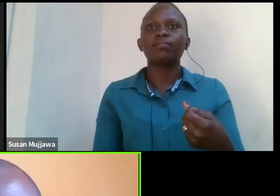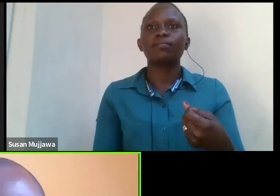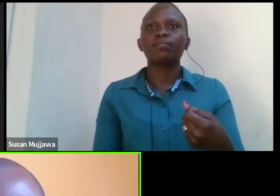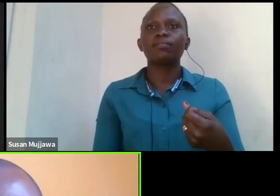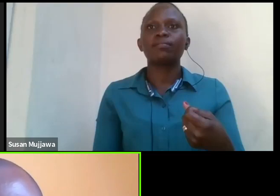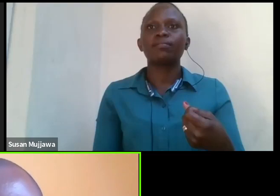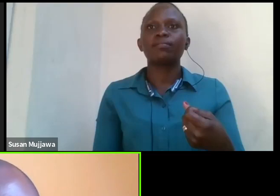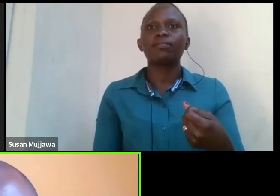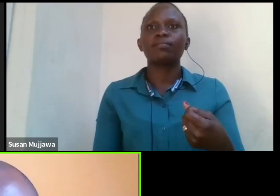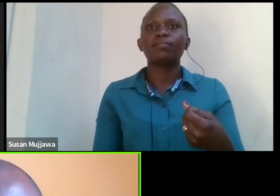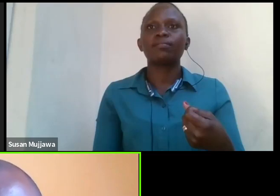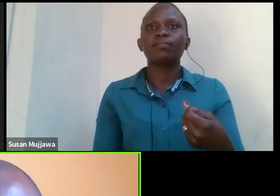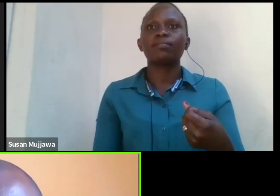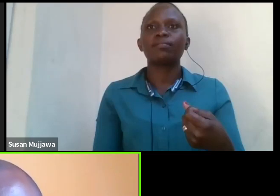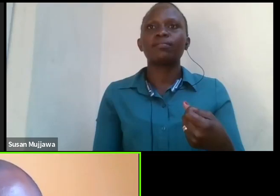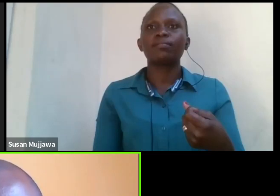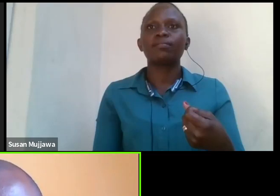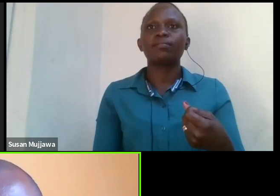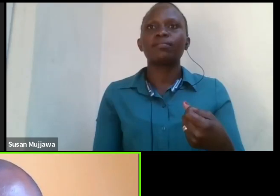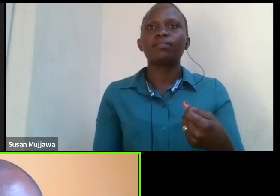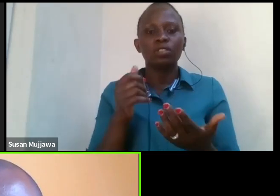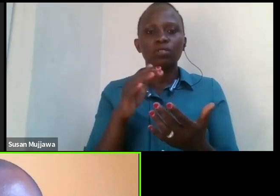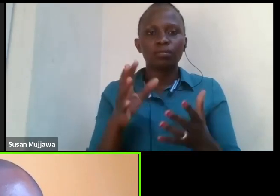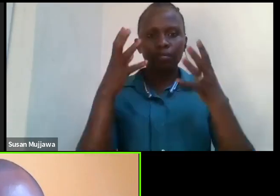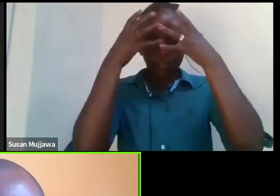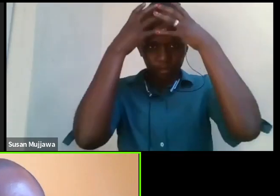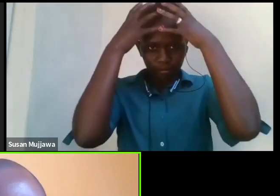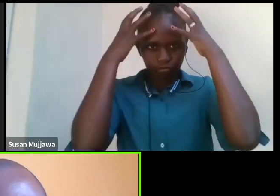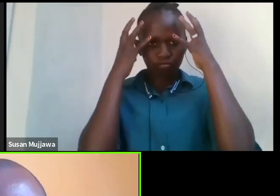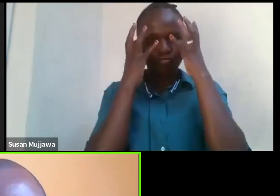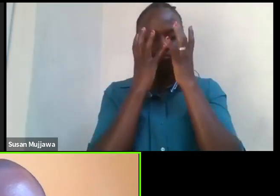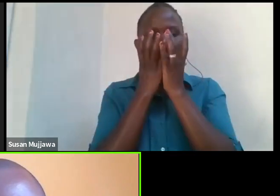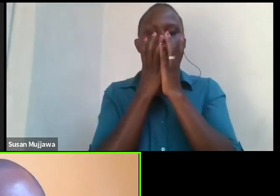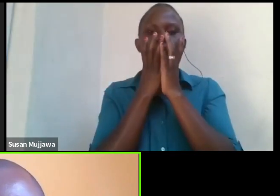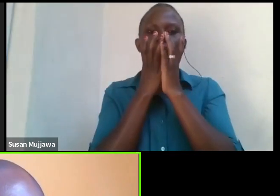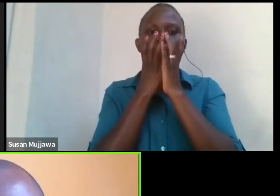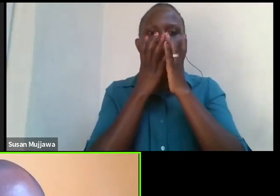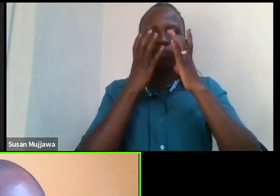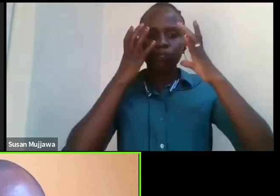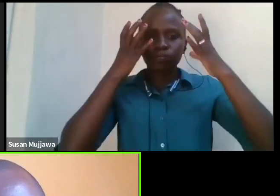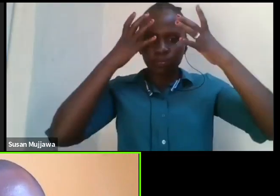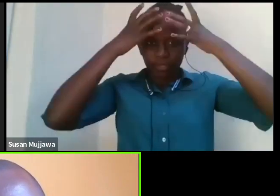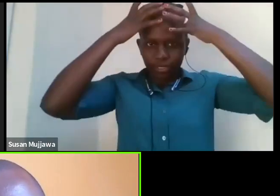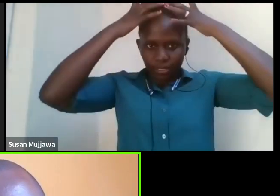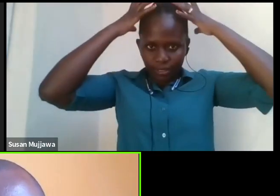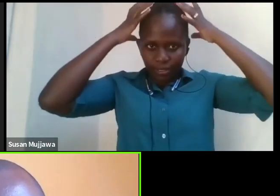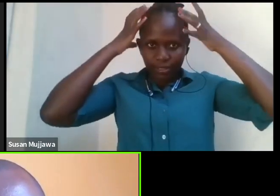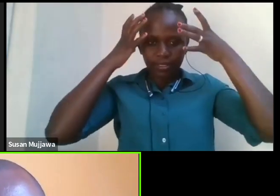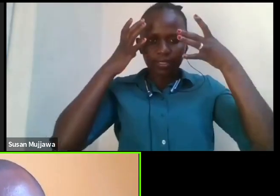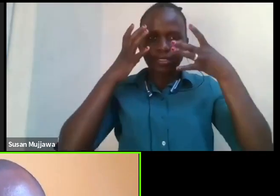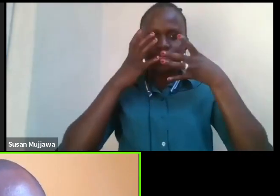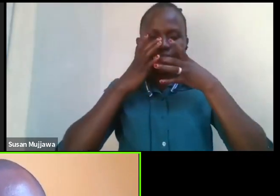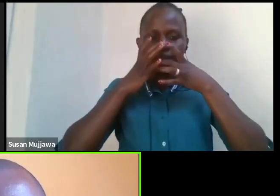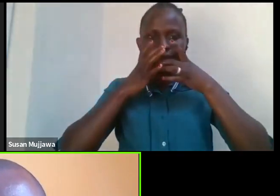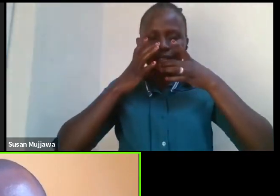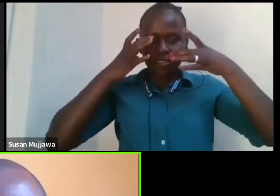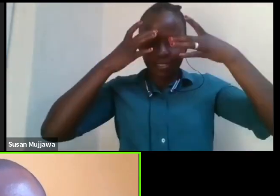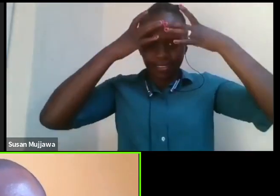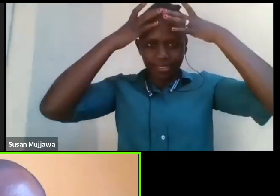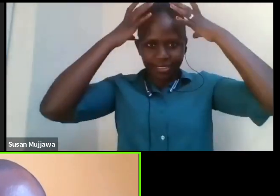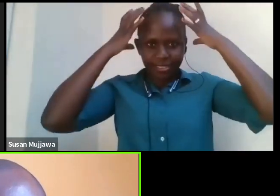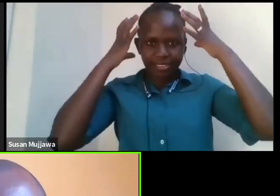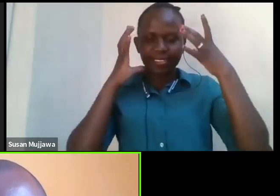and size of your head. To me, because I've put on a video, you can see, I think my